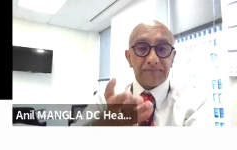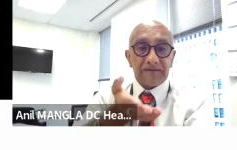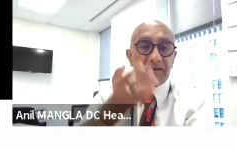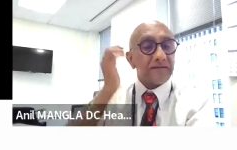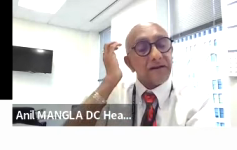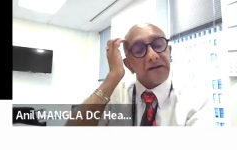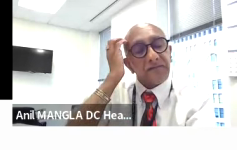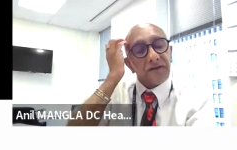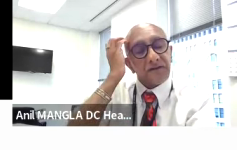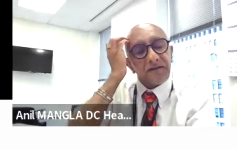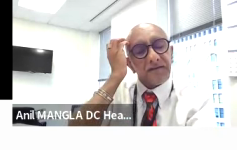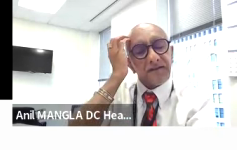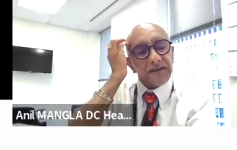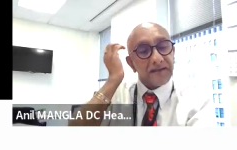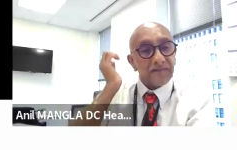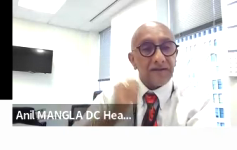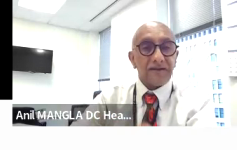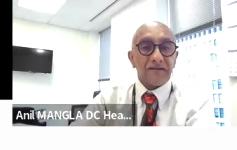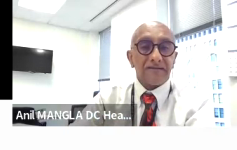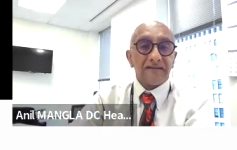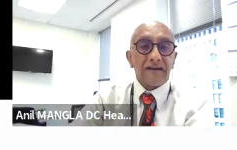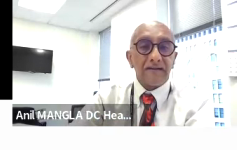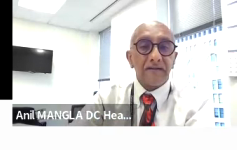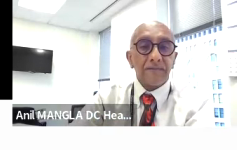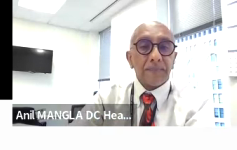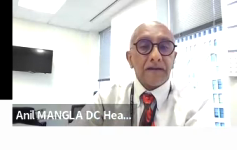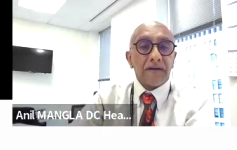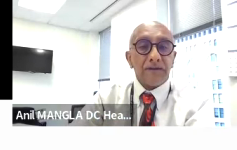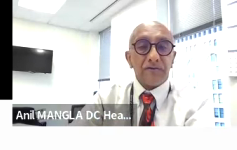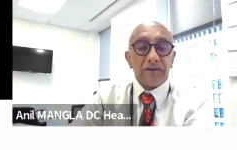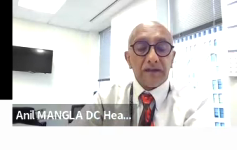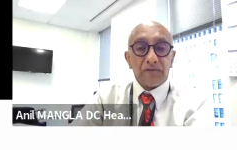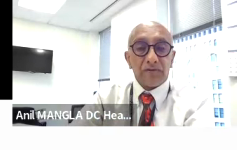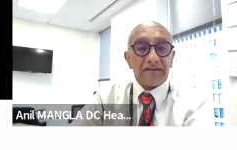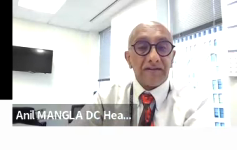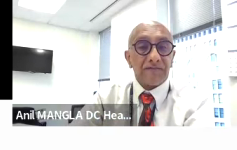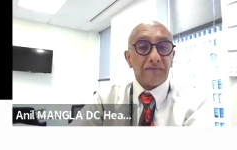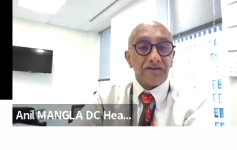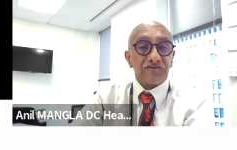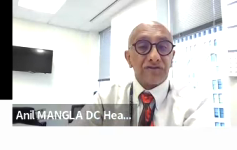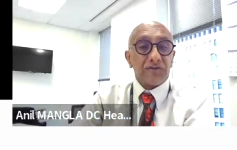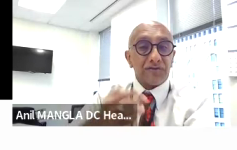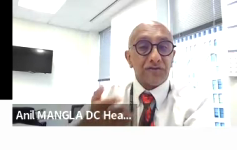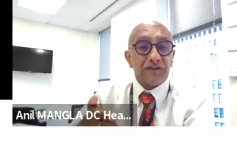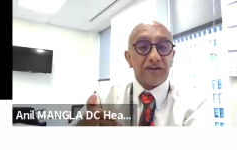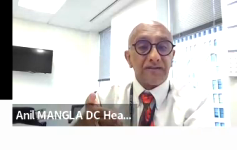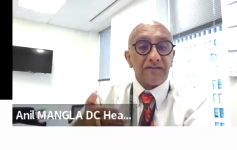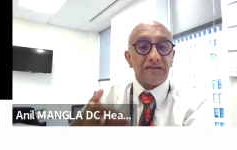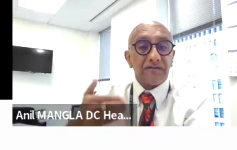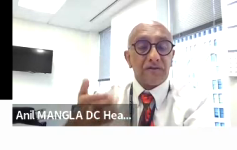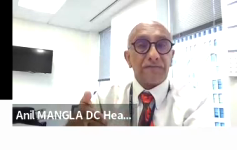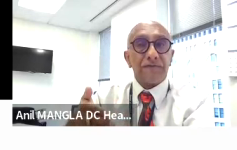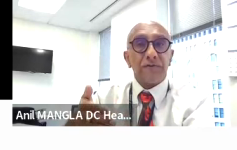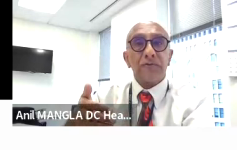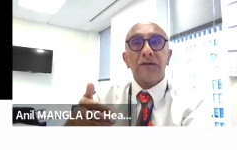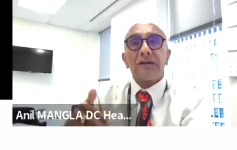with the website kind of given, the link given in the slide. We do have all that information on